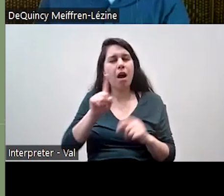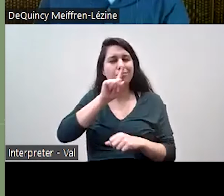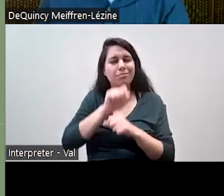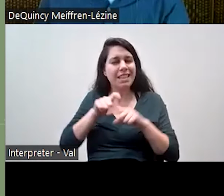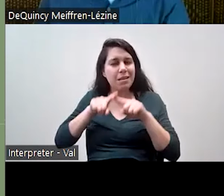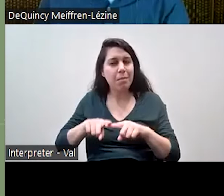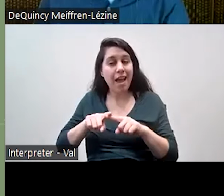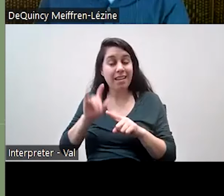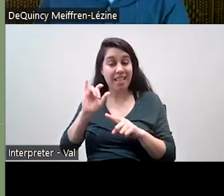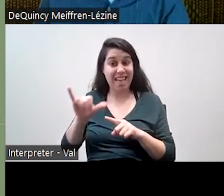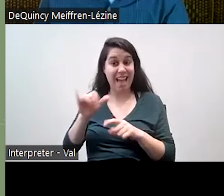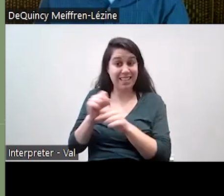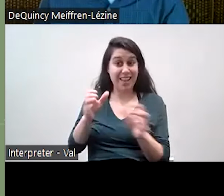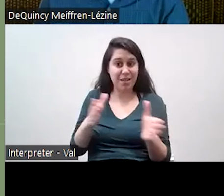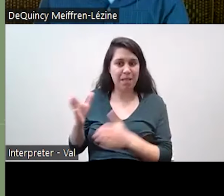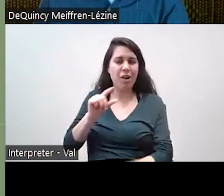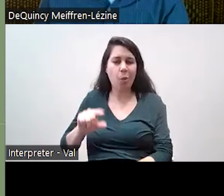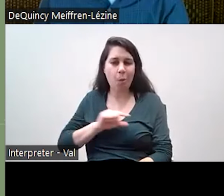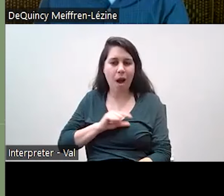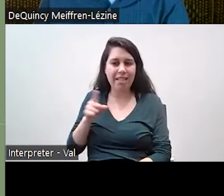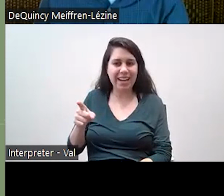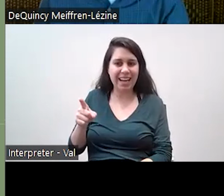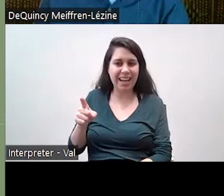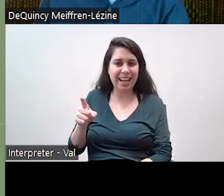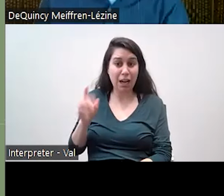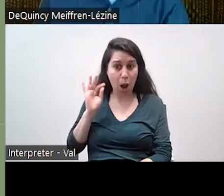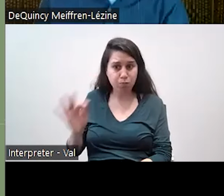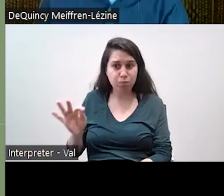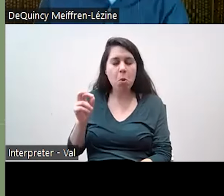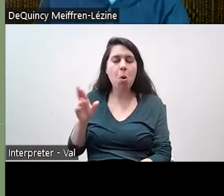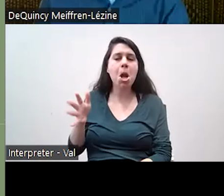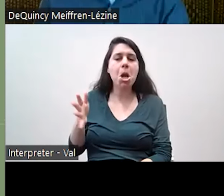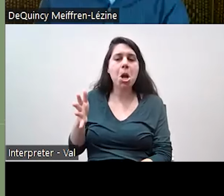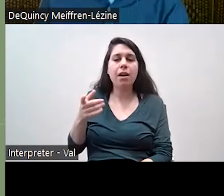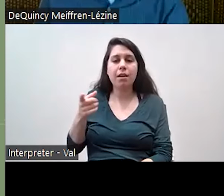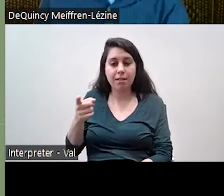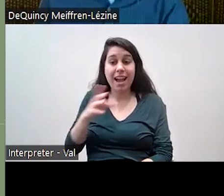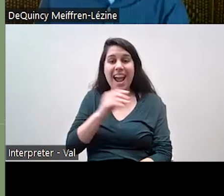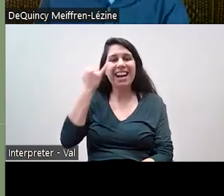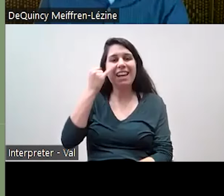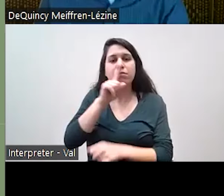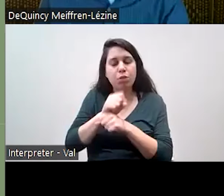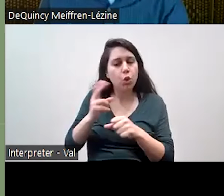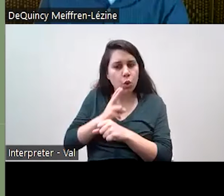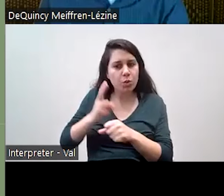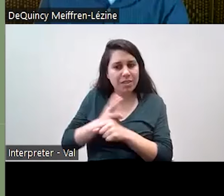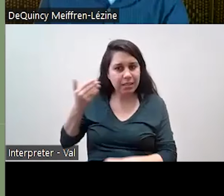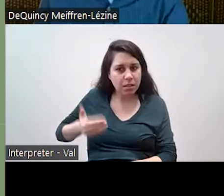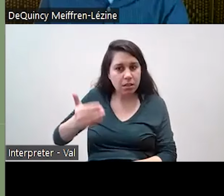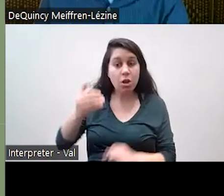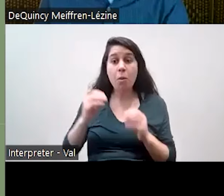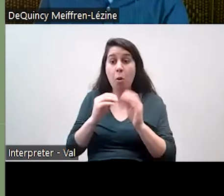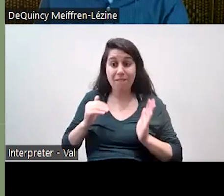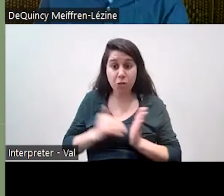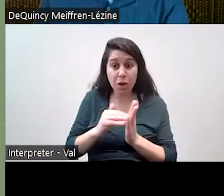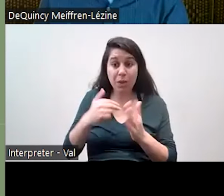of the plan, and it depends on how well the plan is used over time. The more frequently it's used, the more the person knows